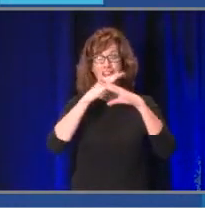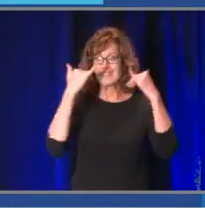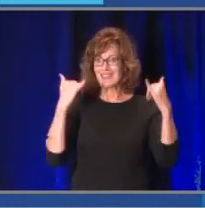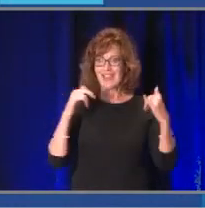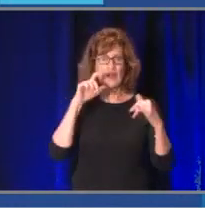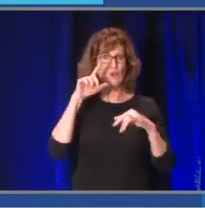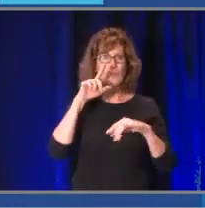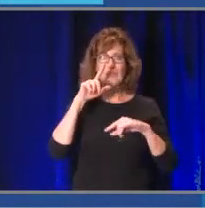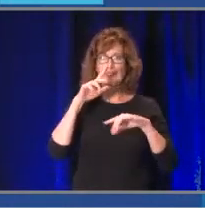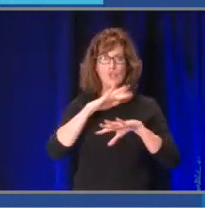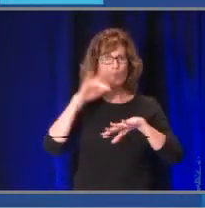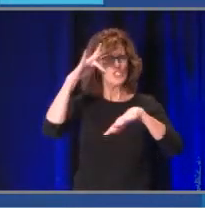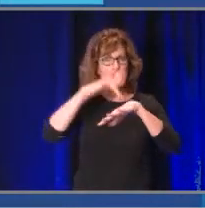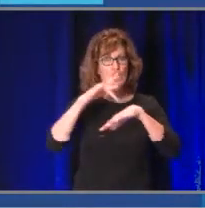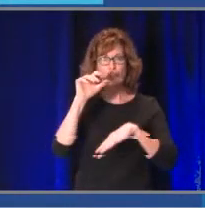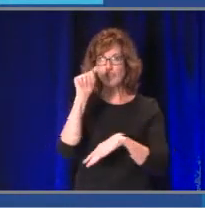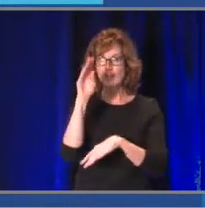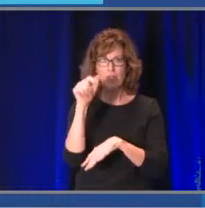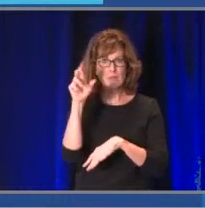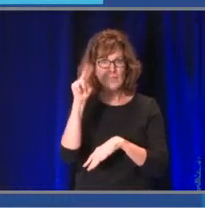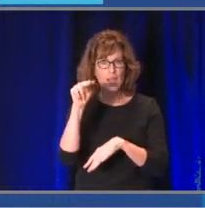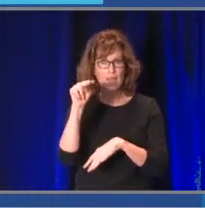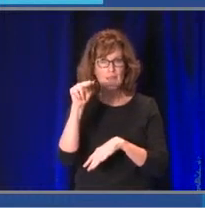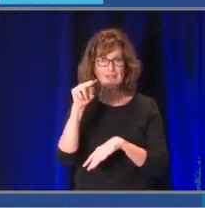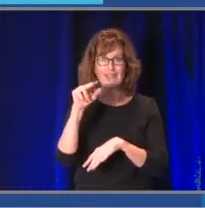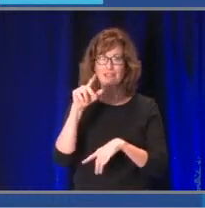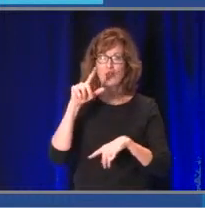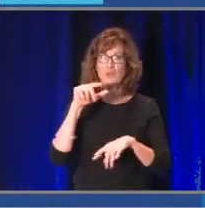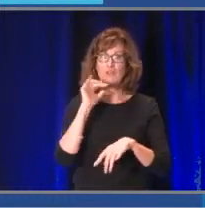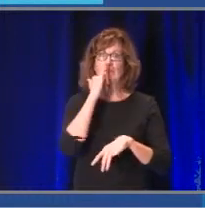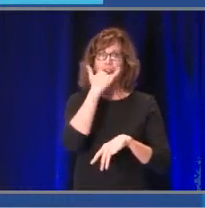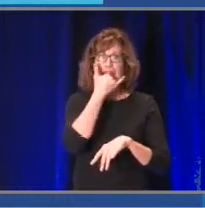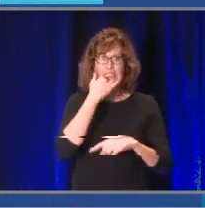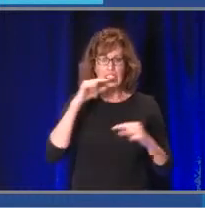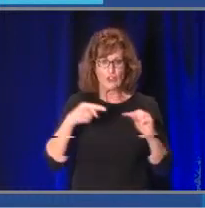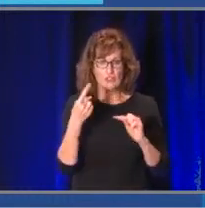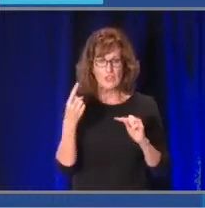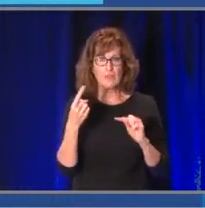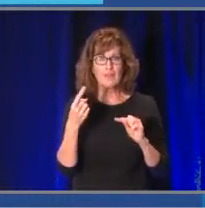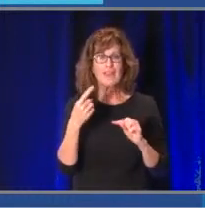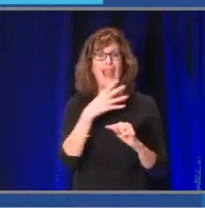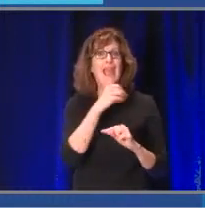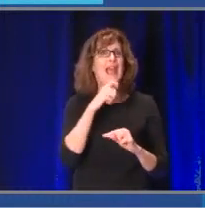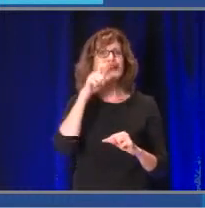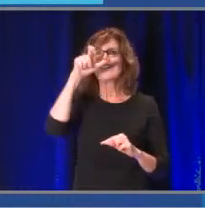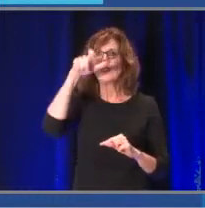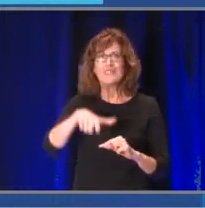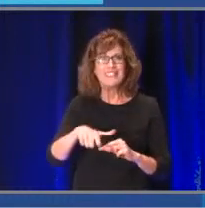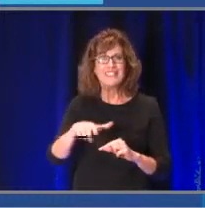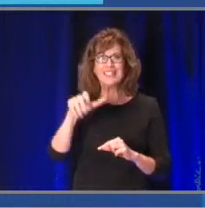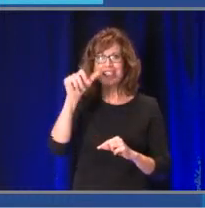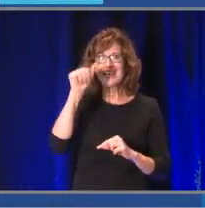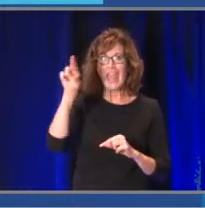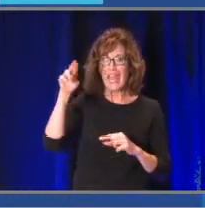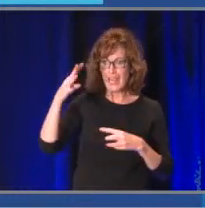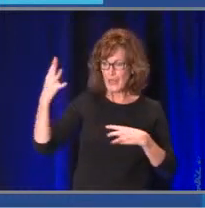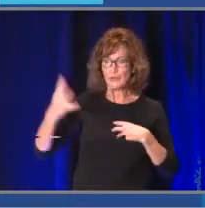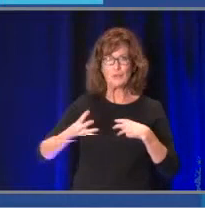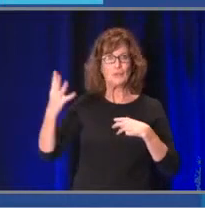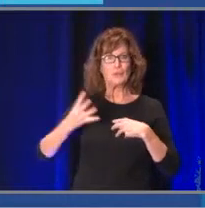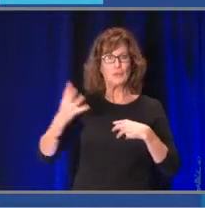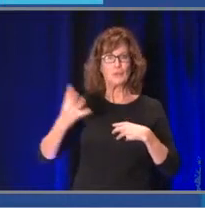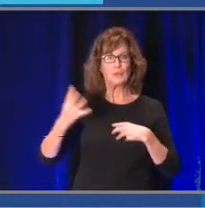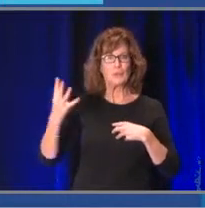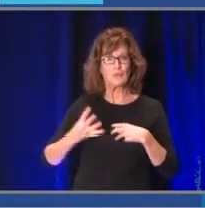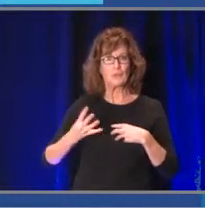inadvertent injury to the abdominal contents, but also we no longer have to pump air and CO2 into the abdomen, which sometimes